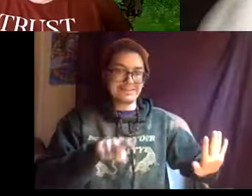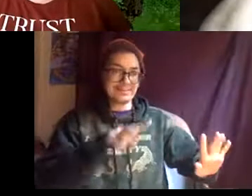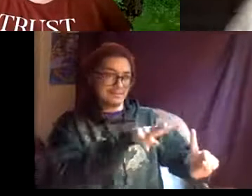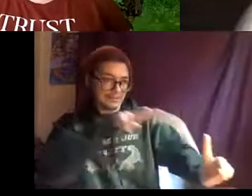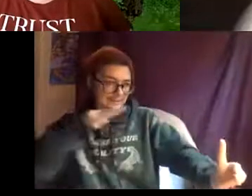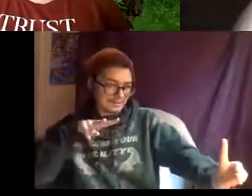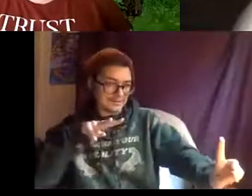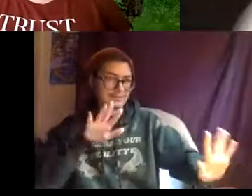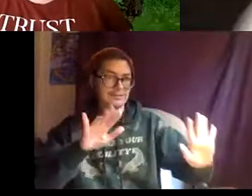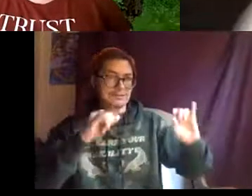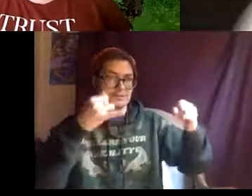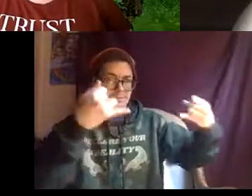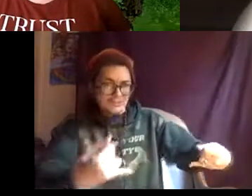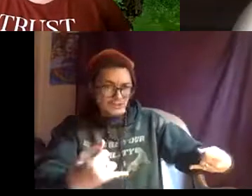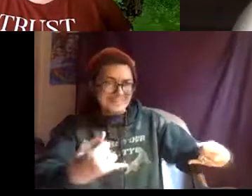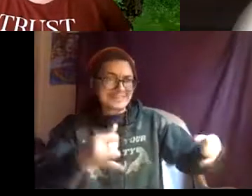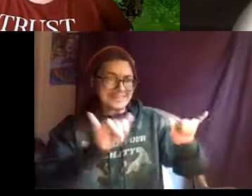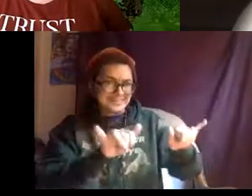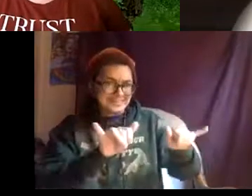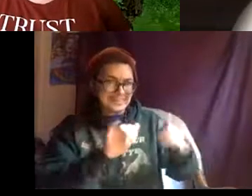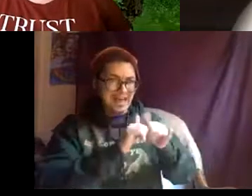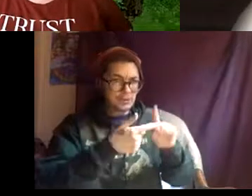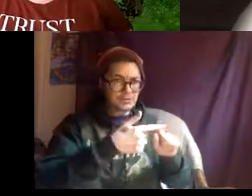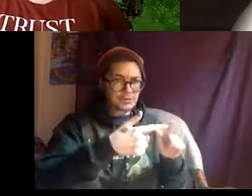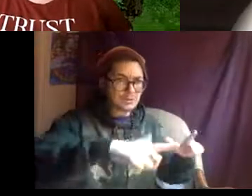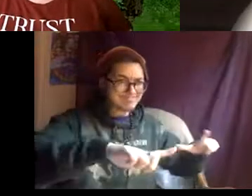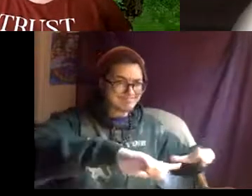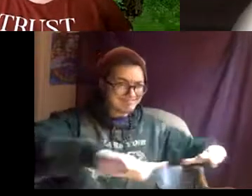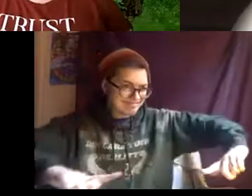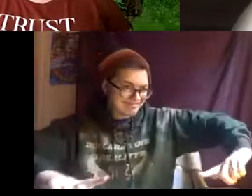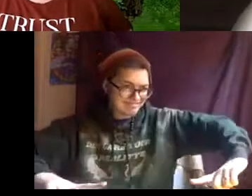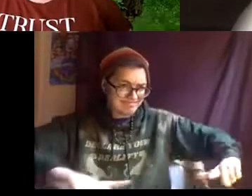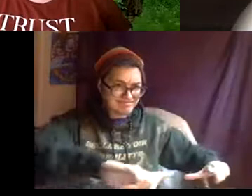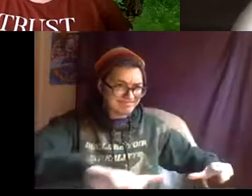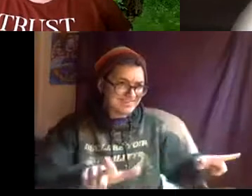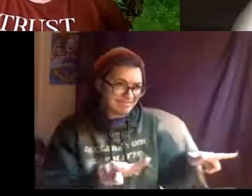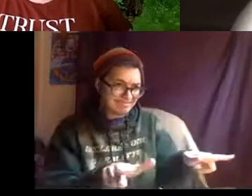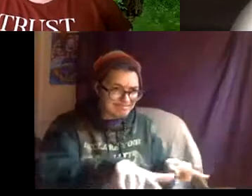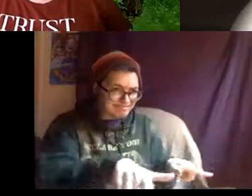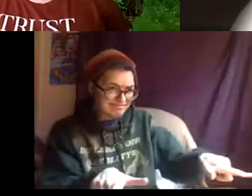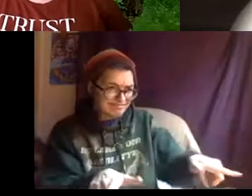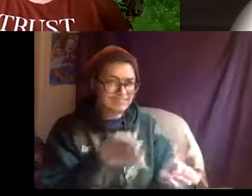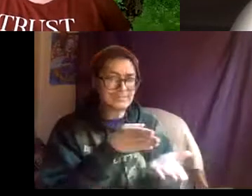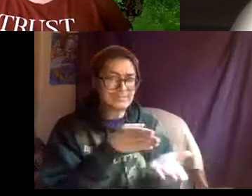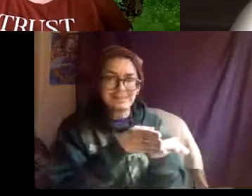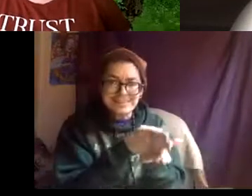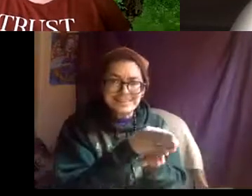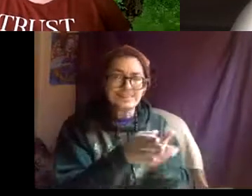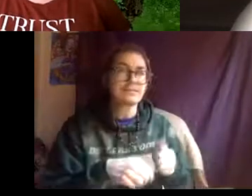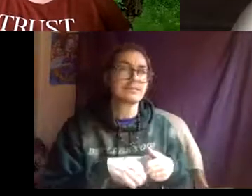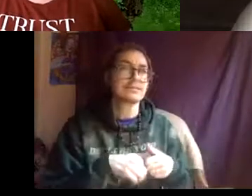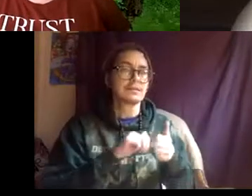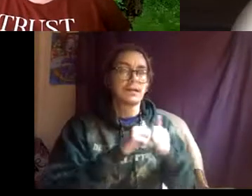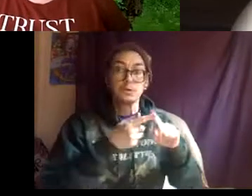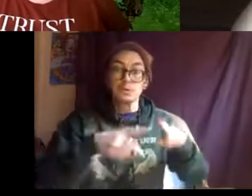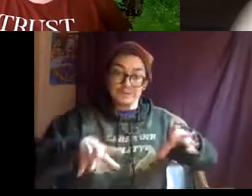tough journey to step back, to see how boundaries work, where they need to be, how I can